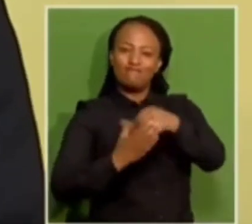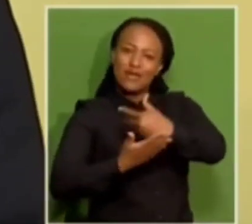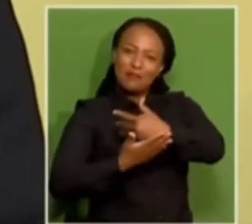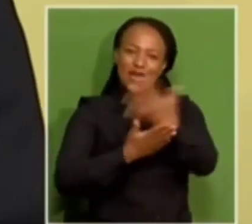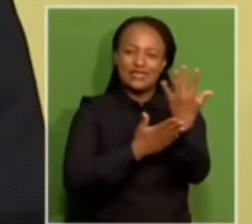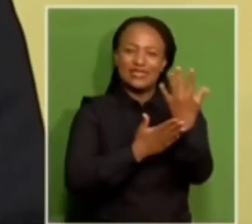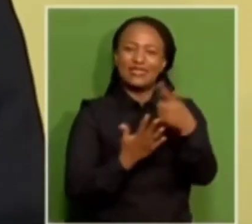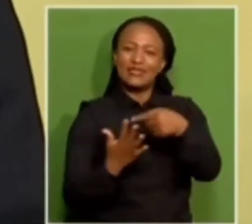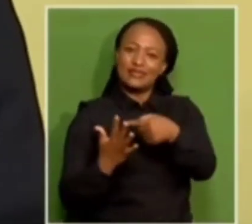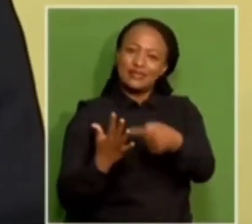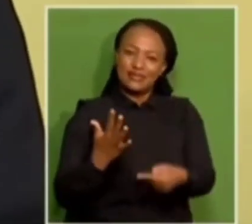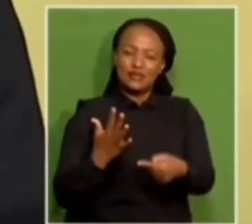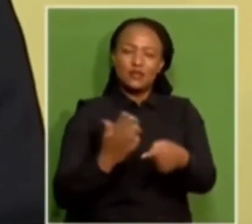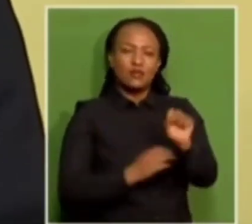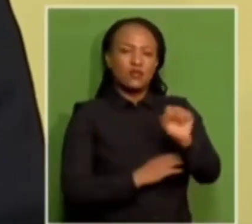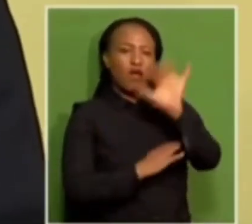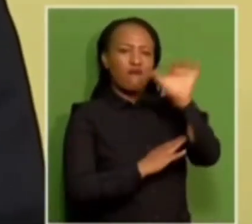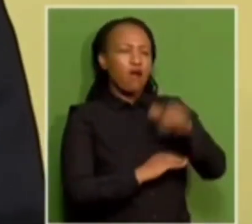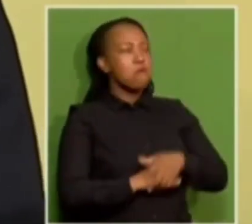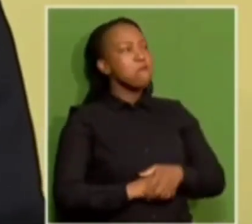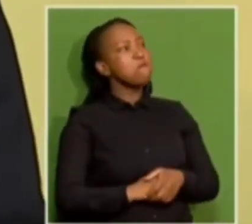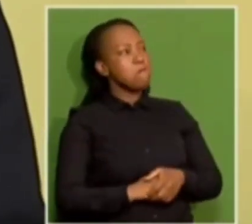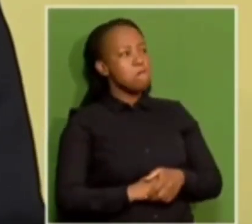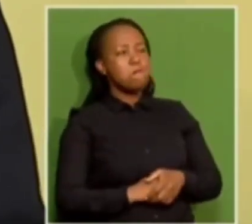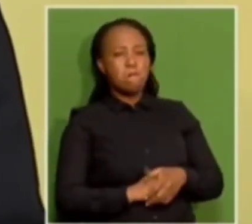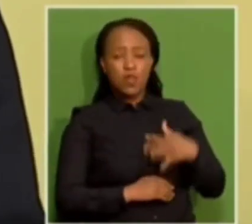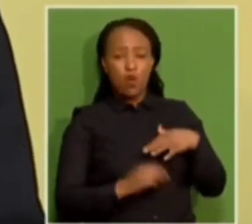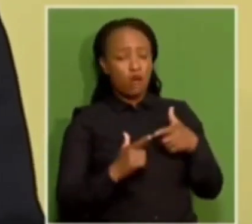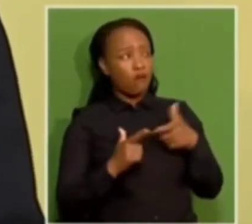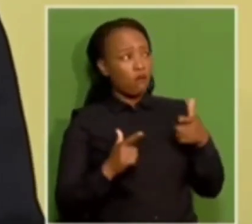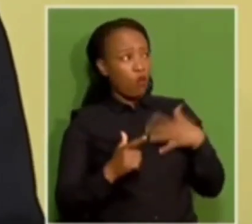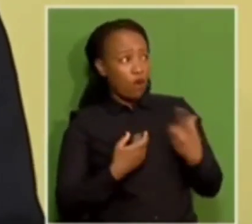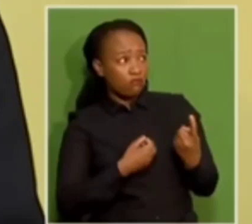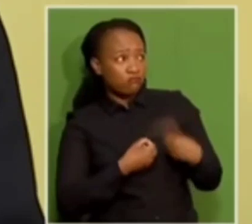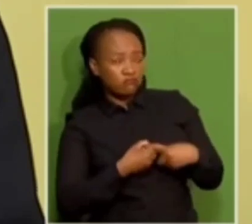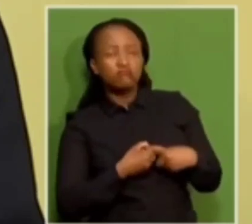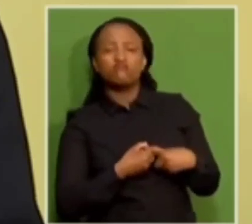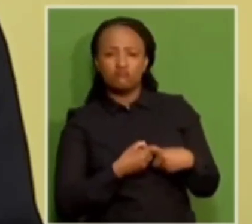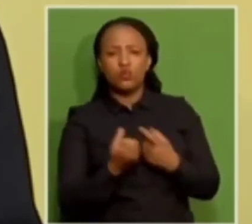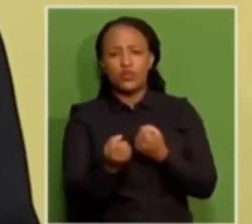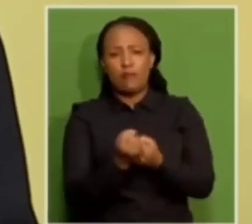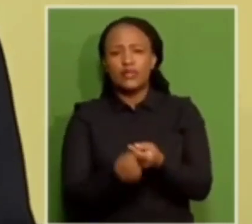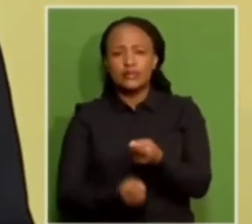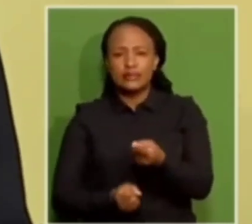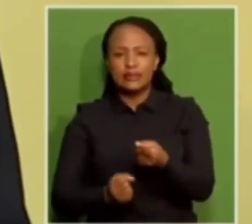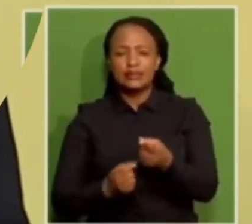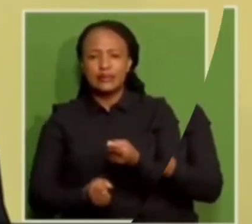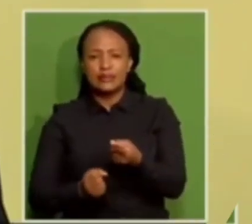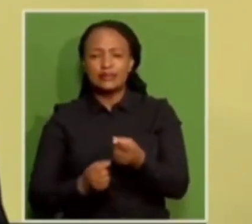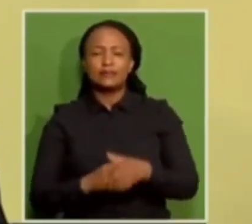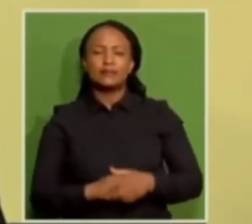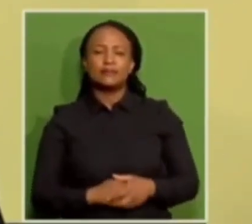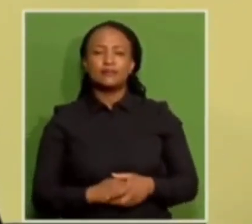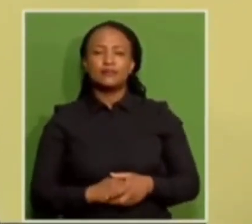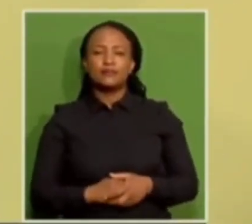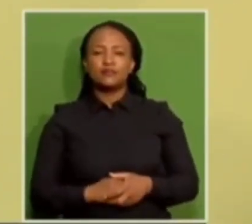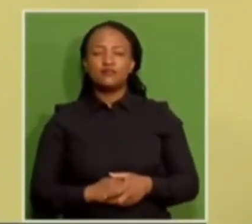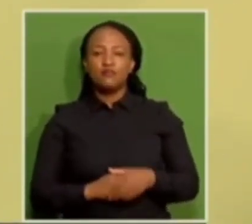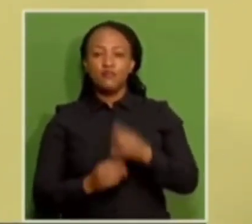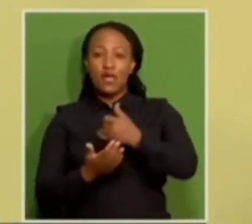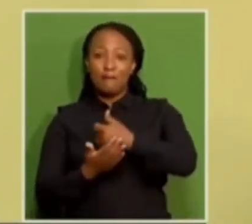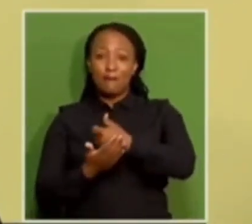of the brics family South Africa supports the expansion of the membership of brick six